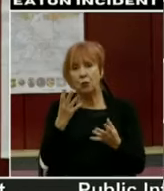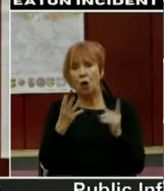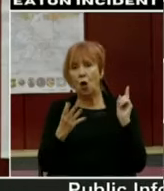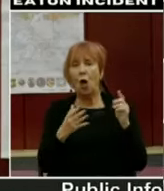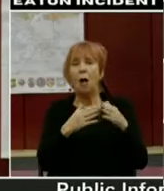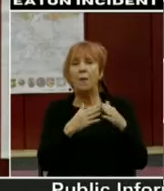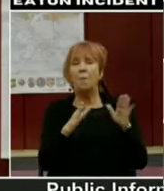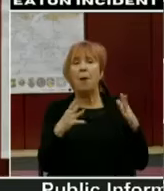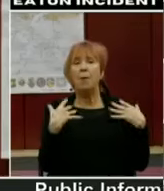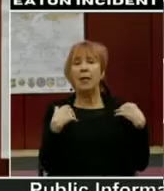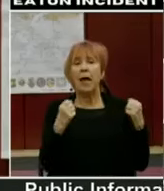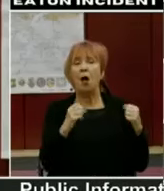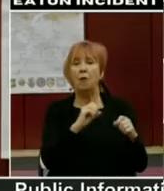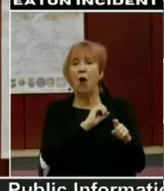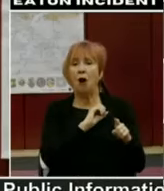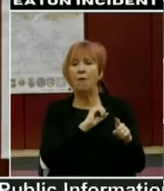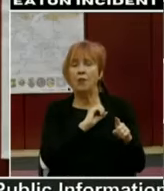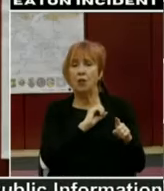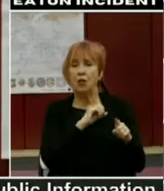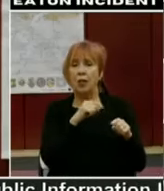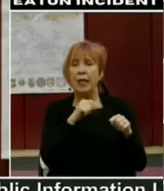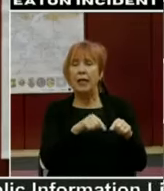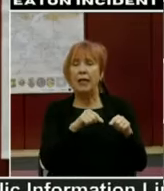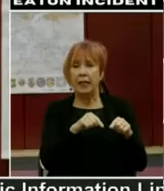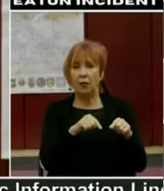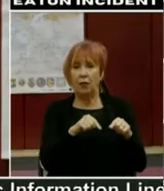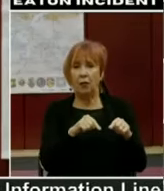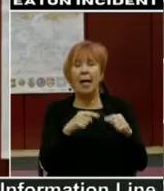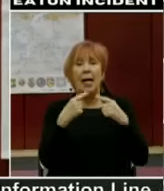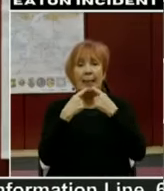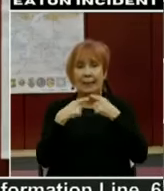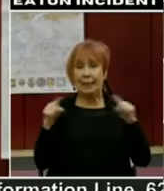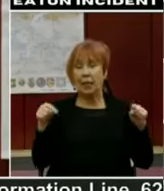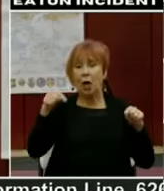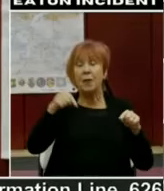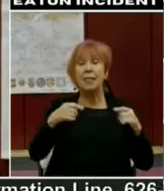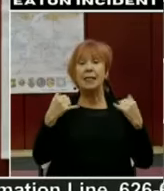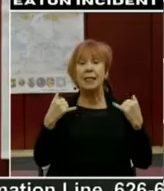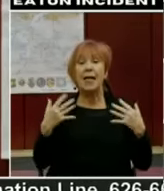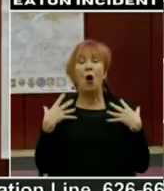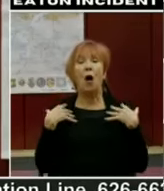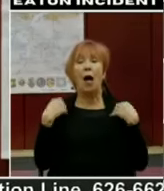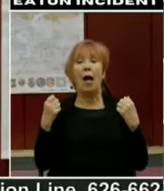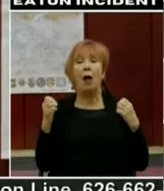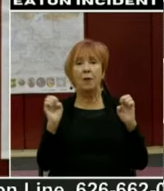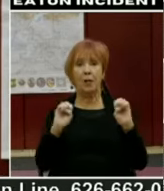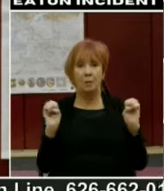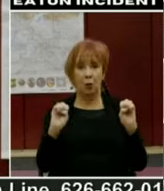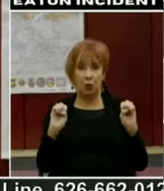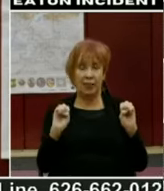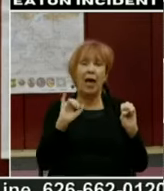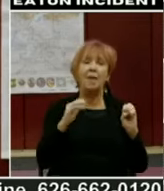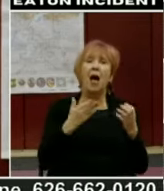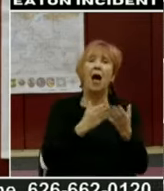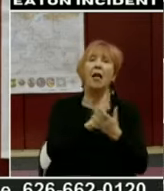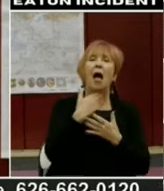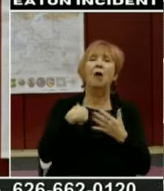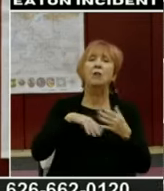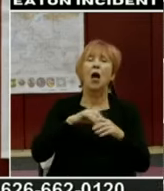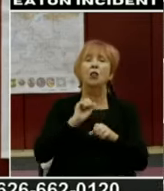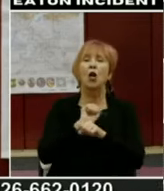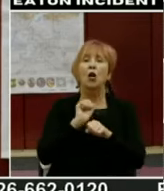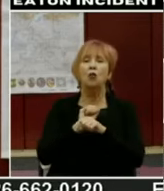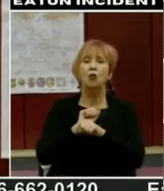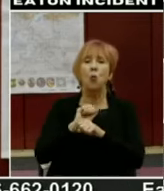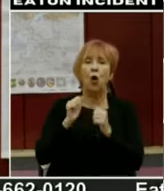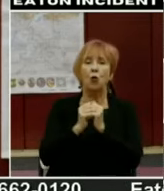LA County has declared this now a health emergency, which does allow us to work with the federal government, who has also declared this a